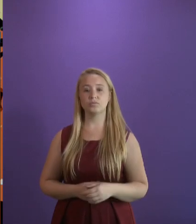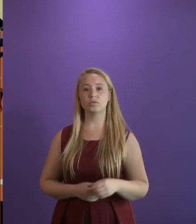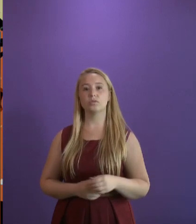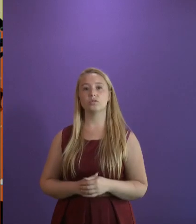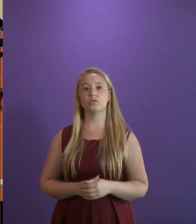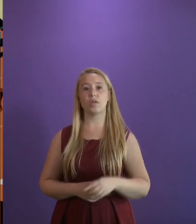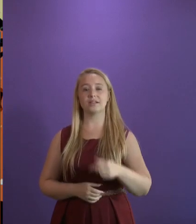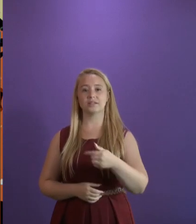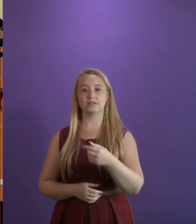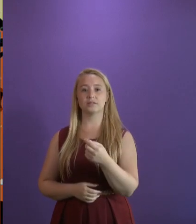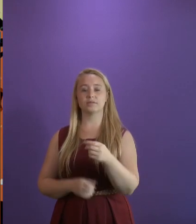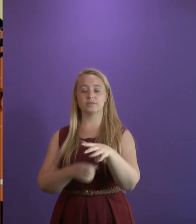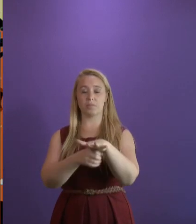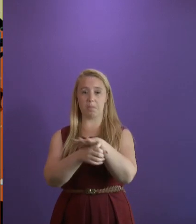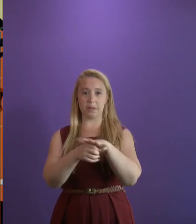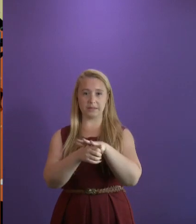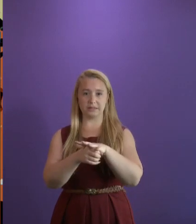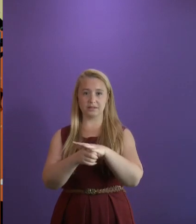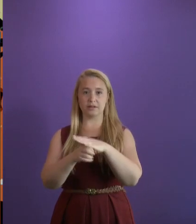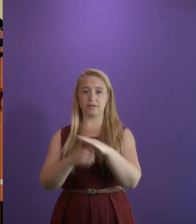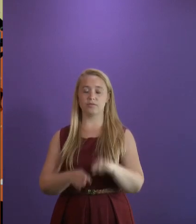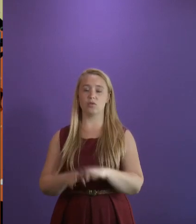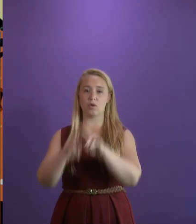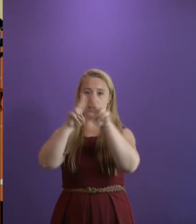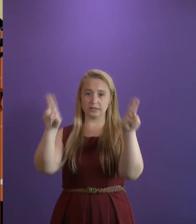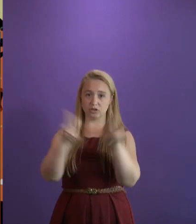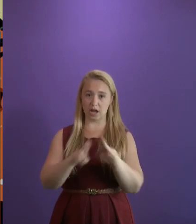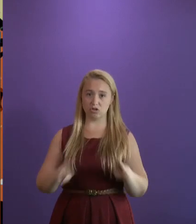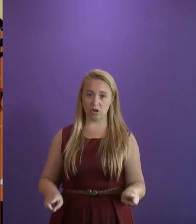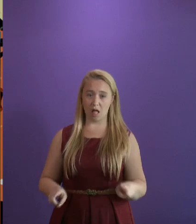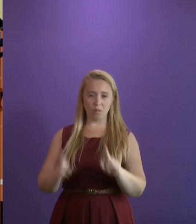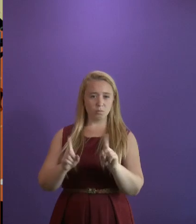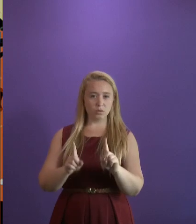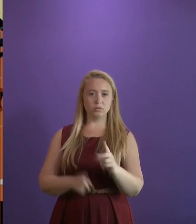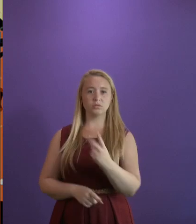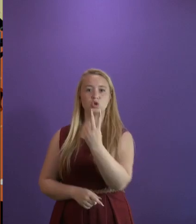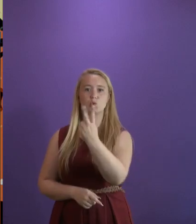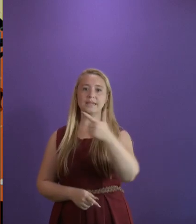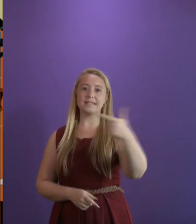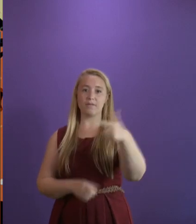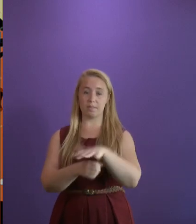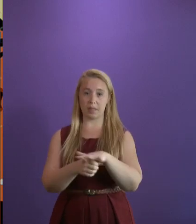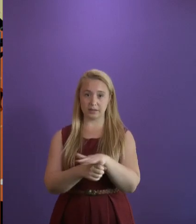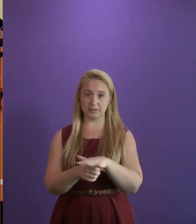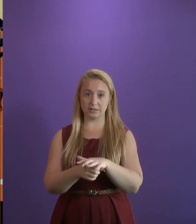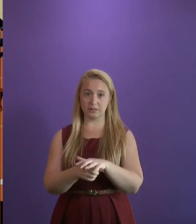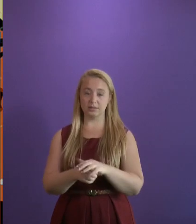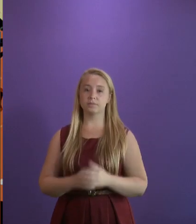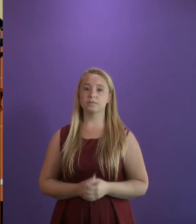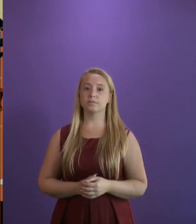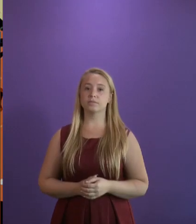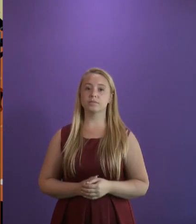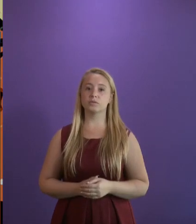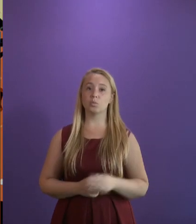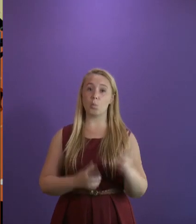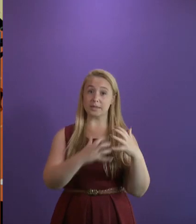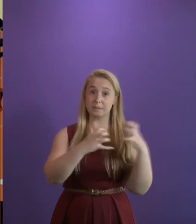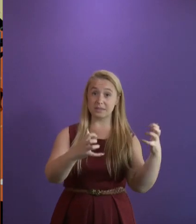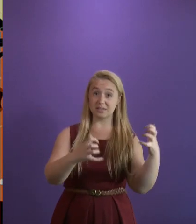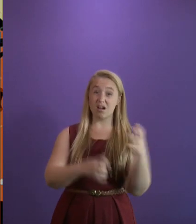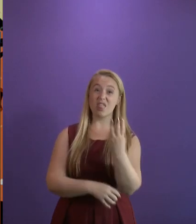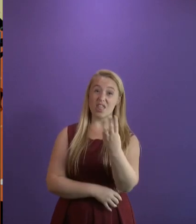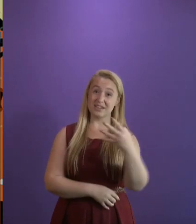the ranking of international legislatures. We fare better than our colleagues at Westminster. They're currently at